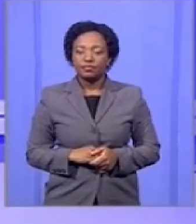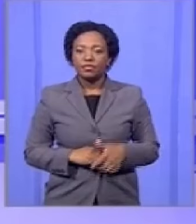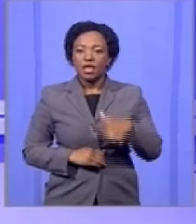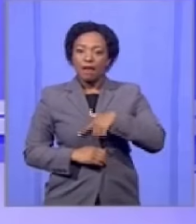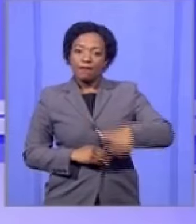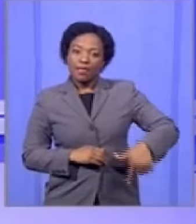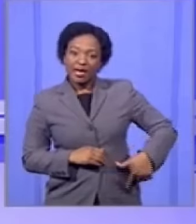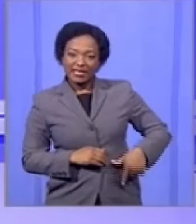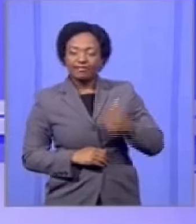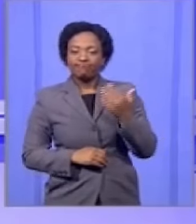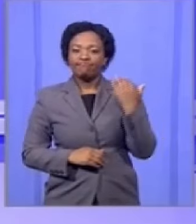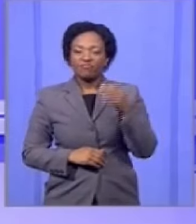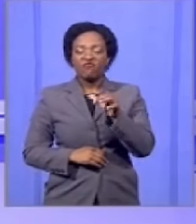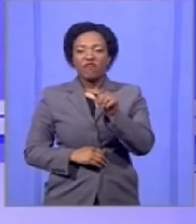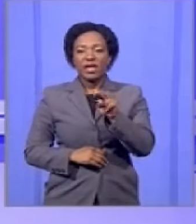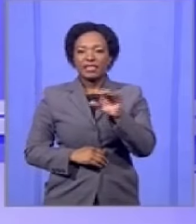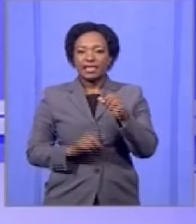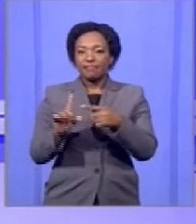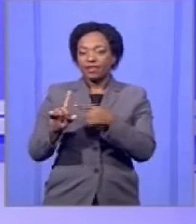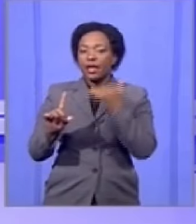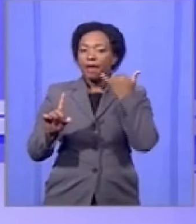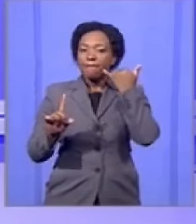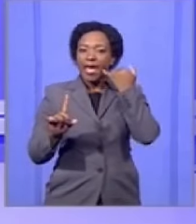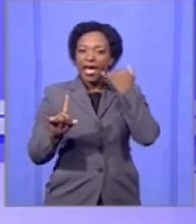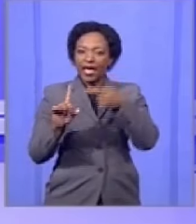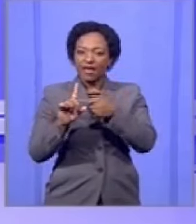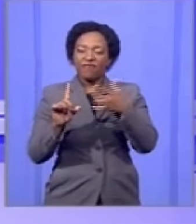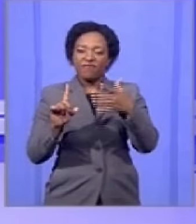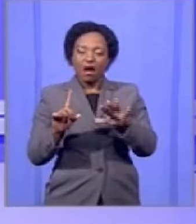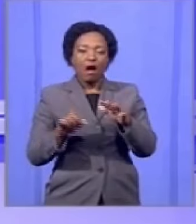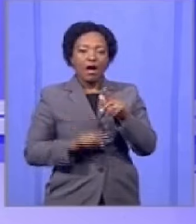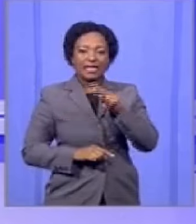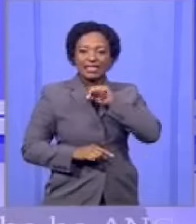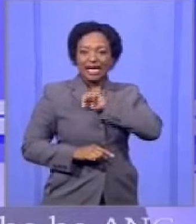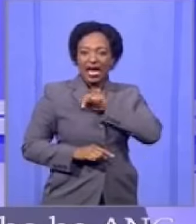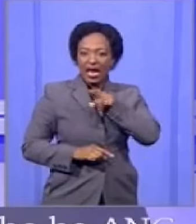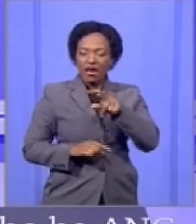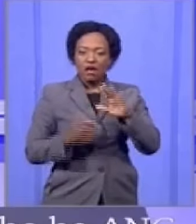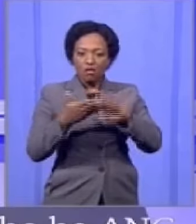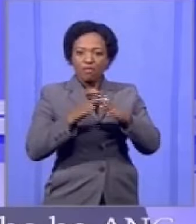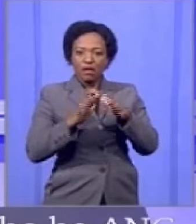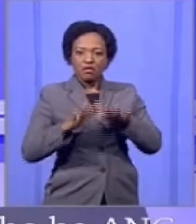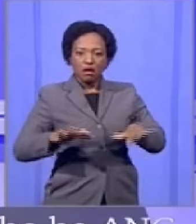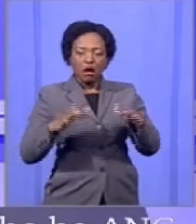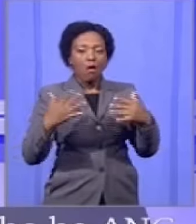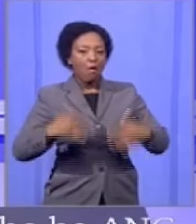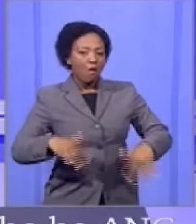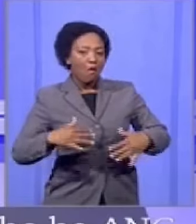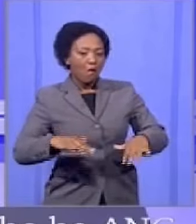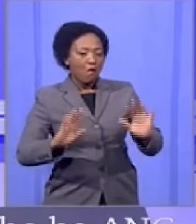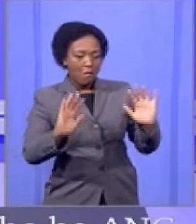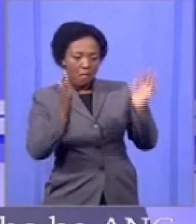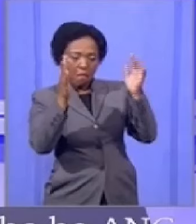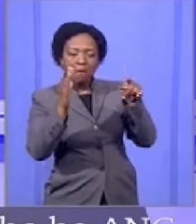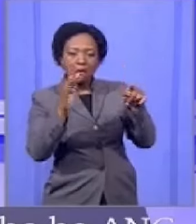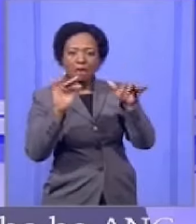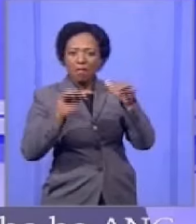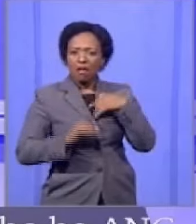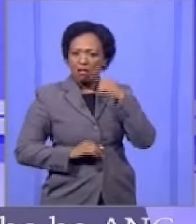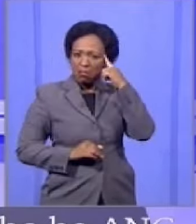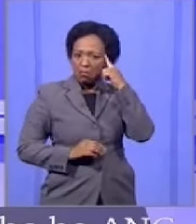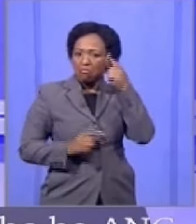Mopresidente wa maloba wa ANC Thabo Mbeki o tlotlomaditse baagi ba KwaZulu-Natal a re ke batho ba ba itseng go akanya. Mbeki o